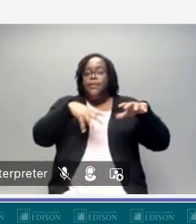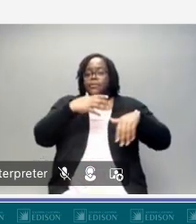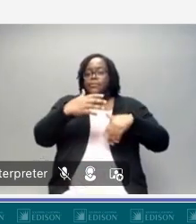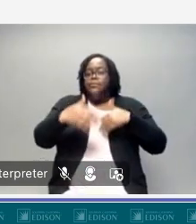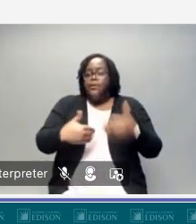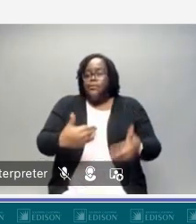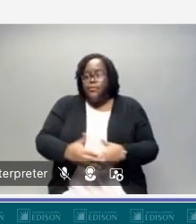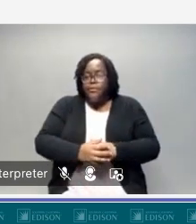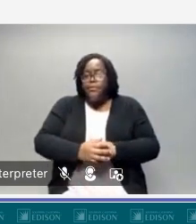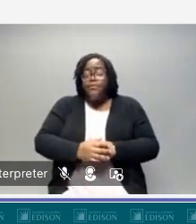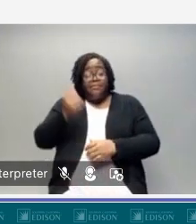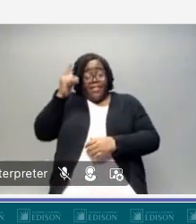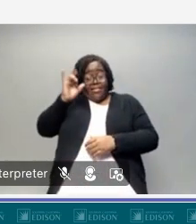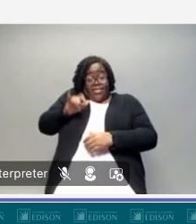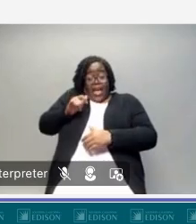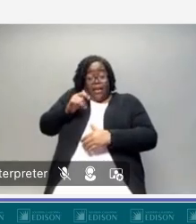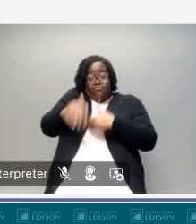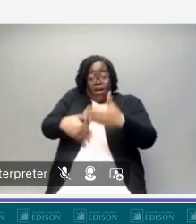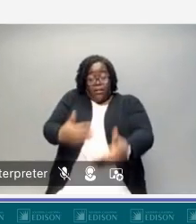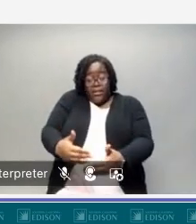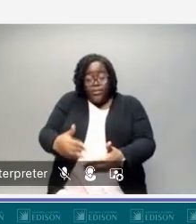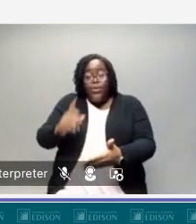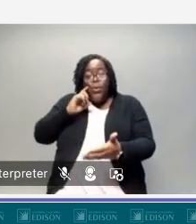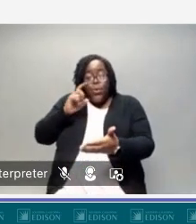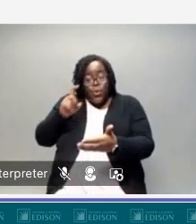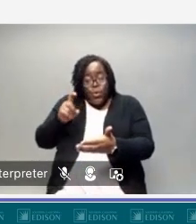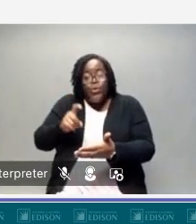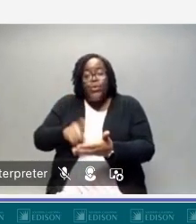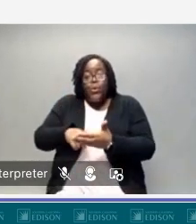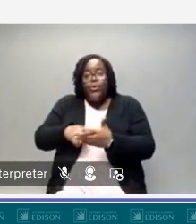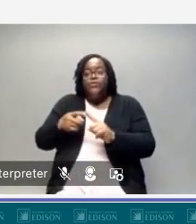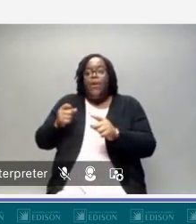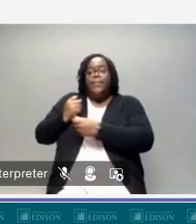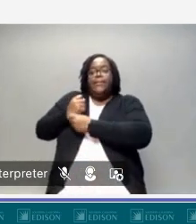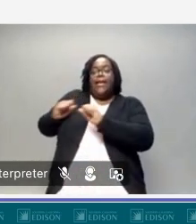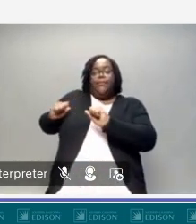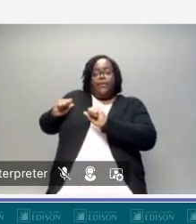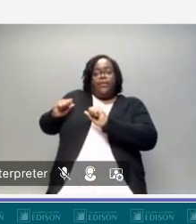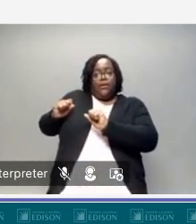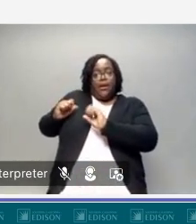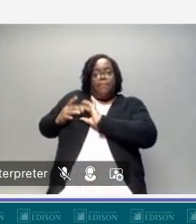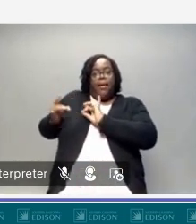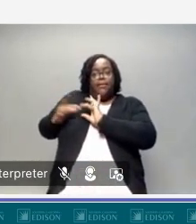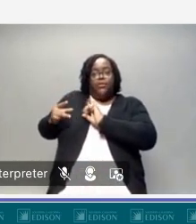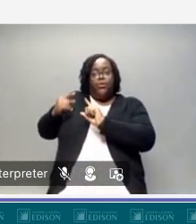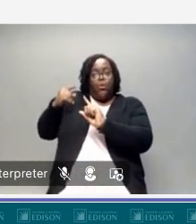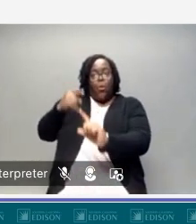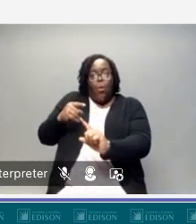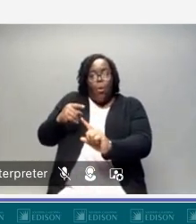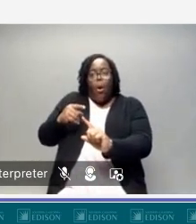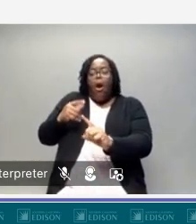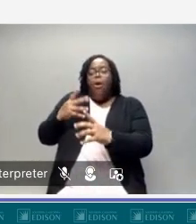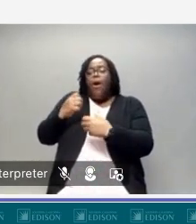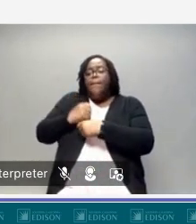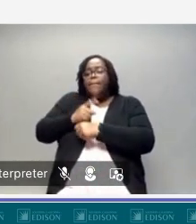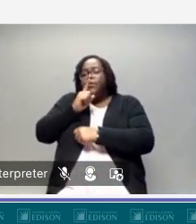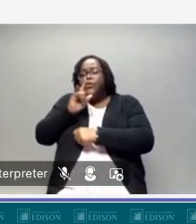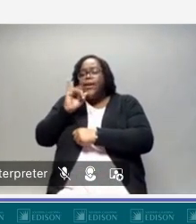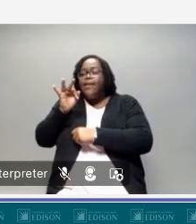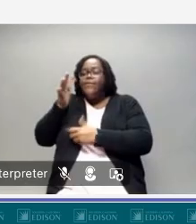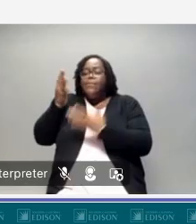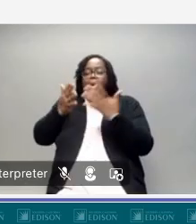Now it takes a while, because you saw that from our safety message. What we're looking for is, if there is a